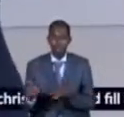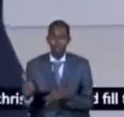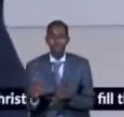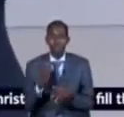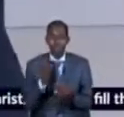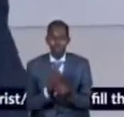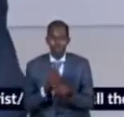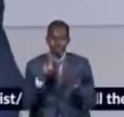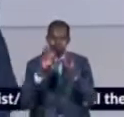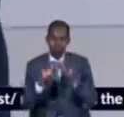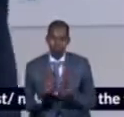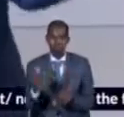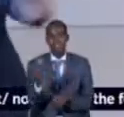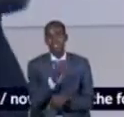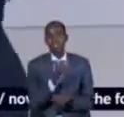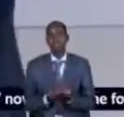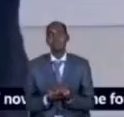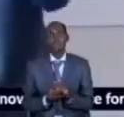Look at it. Look at the counselor.